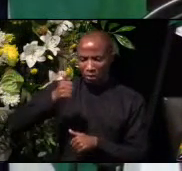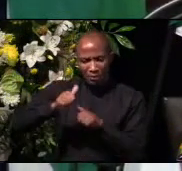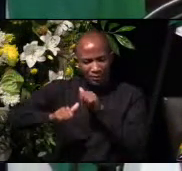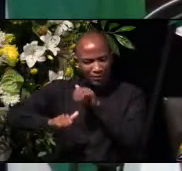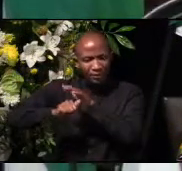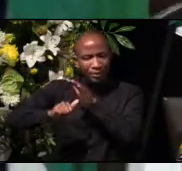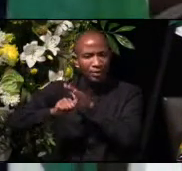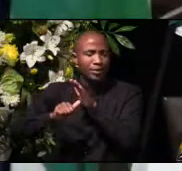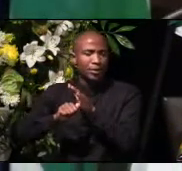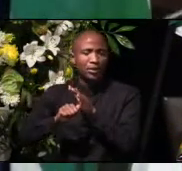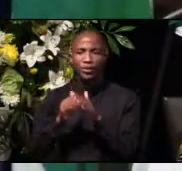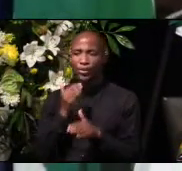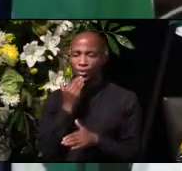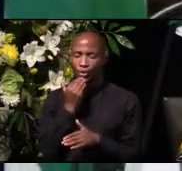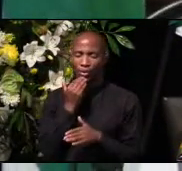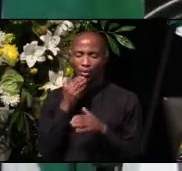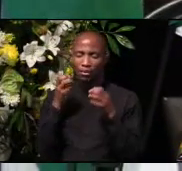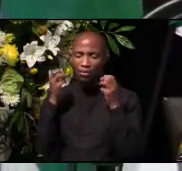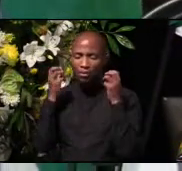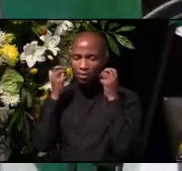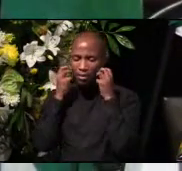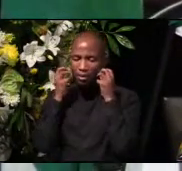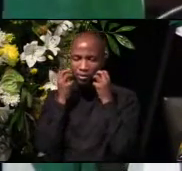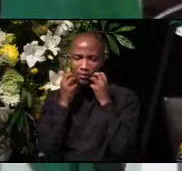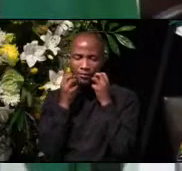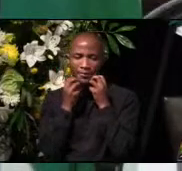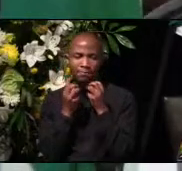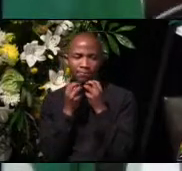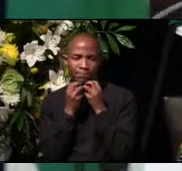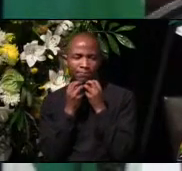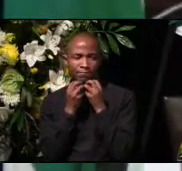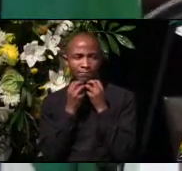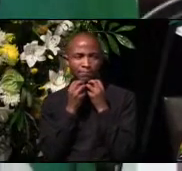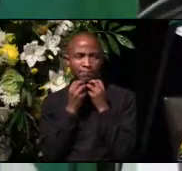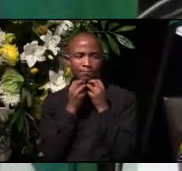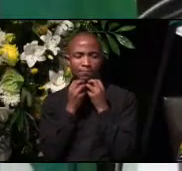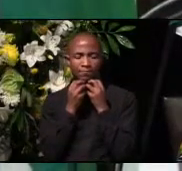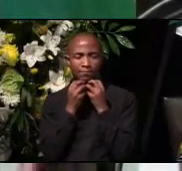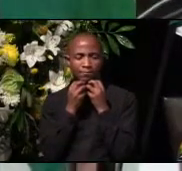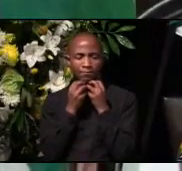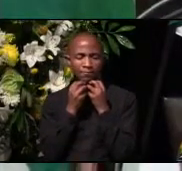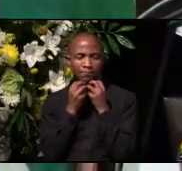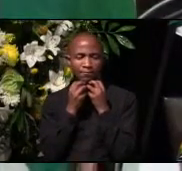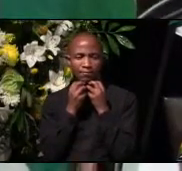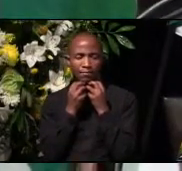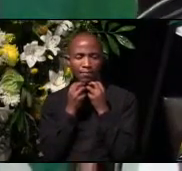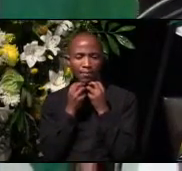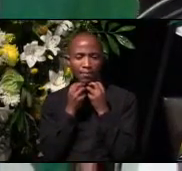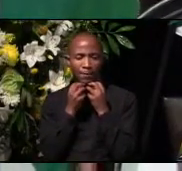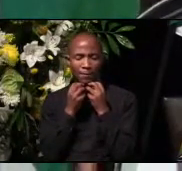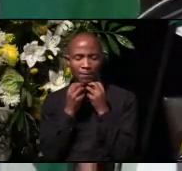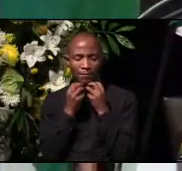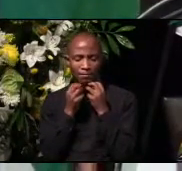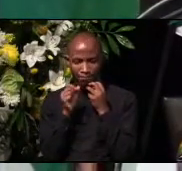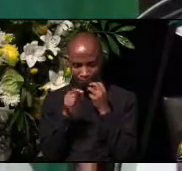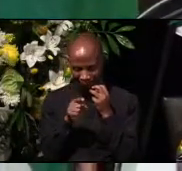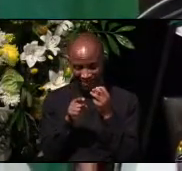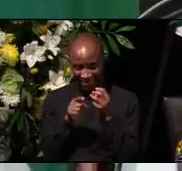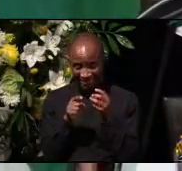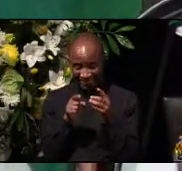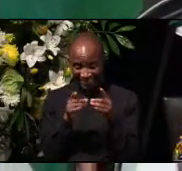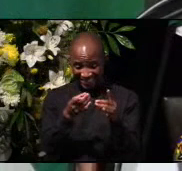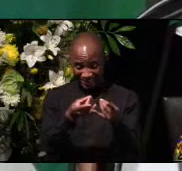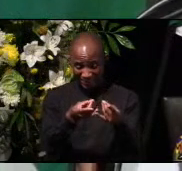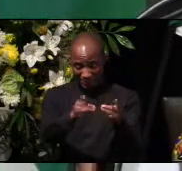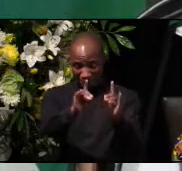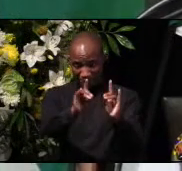pertinent theme it is clear from the main talk by the chairperson of the Public Service